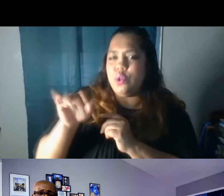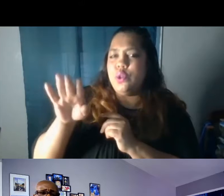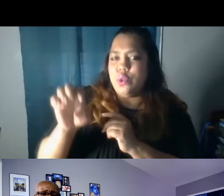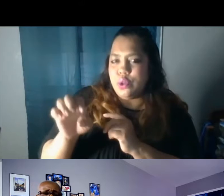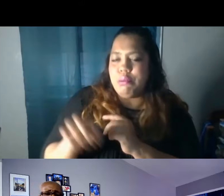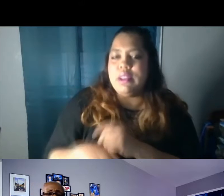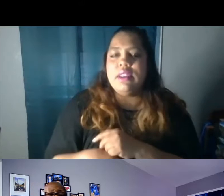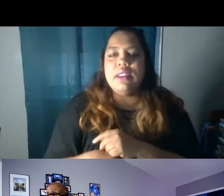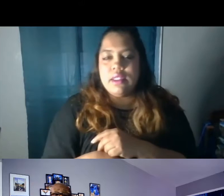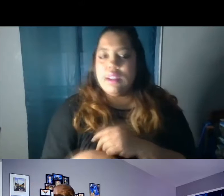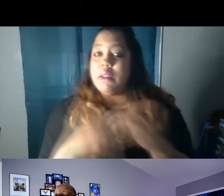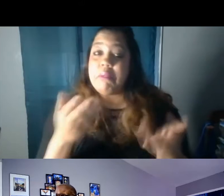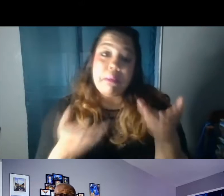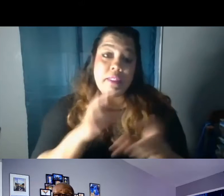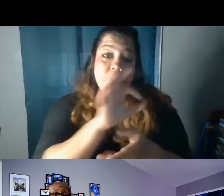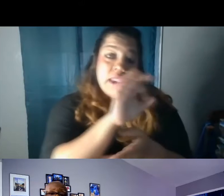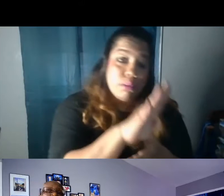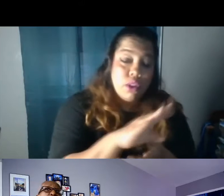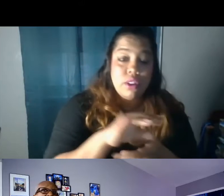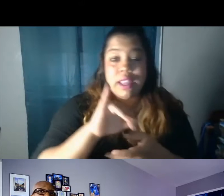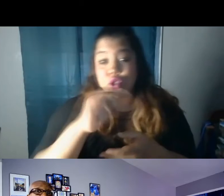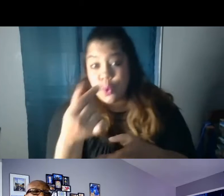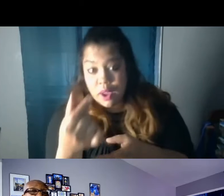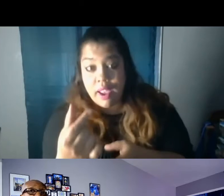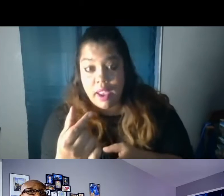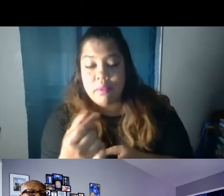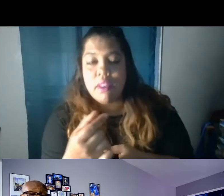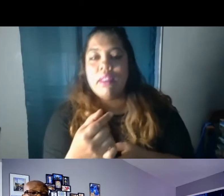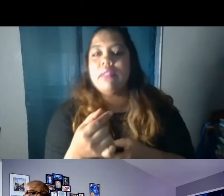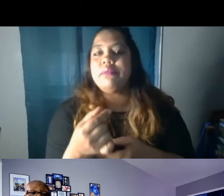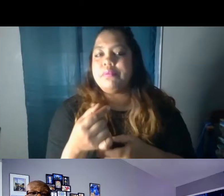and information by visiting the website